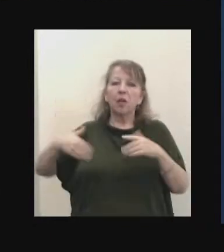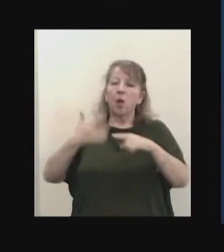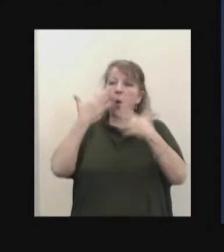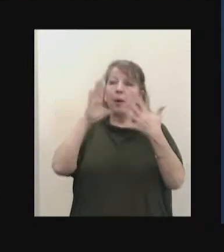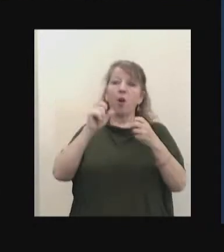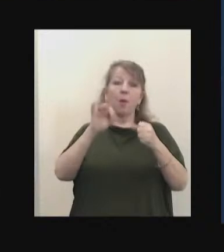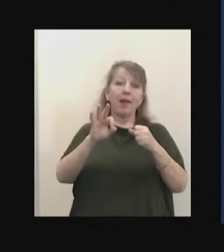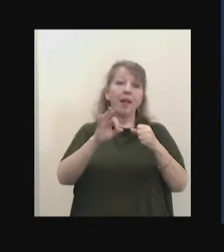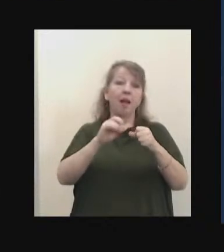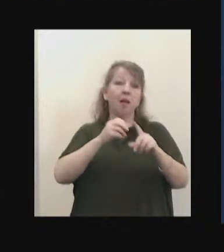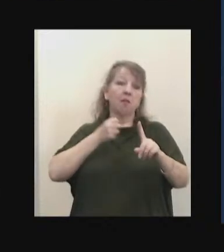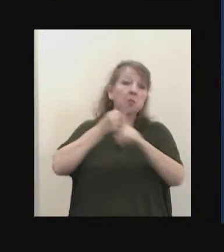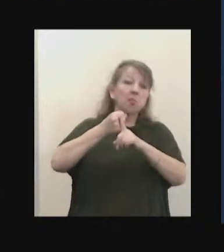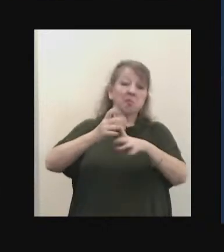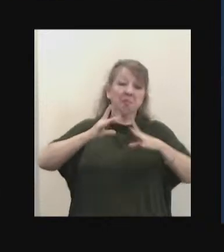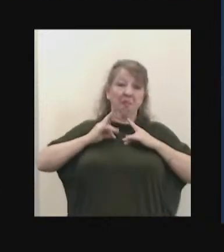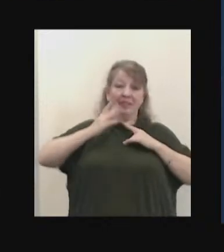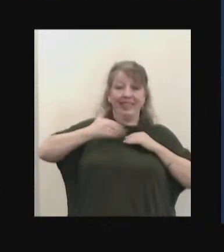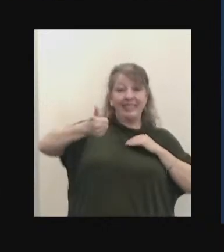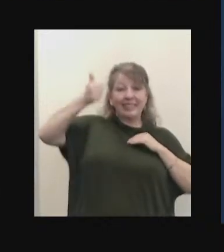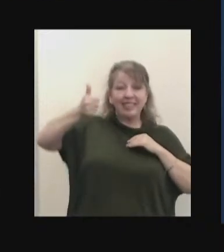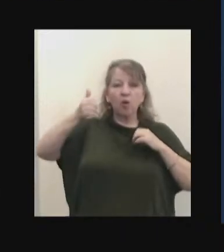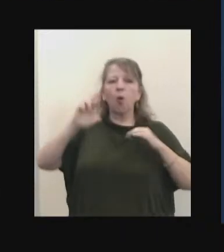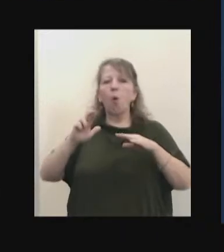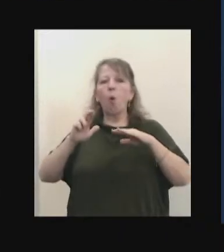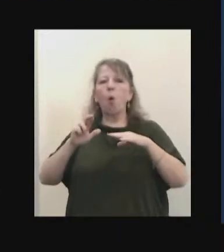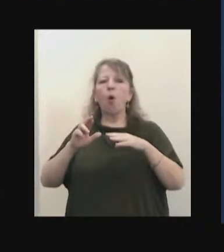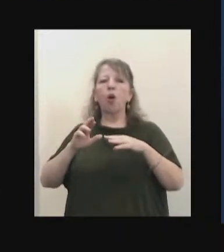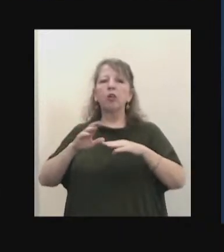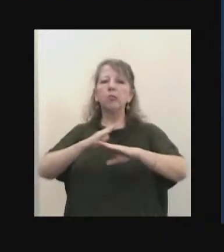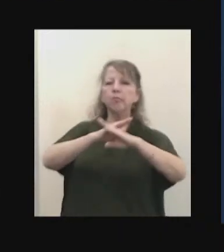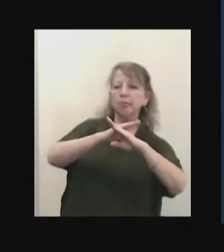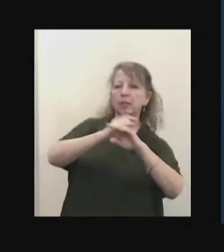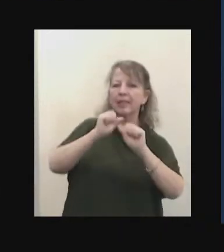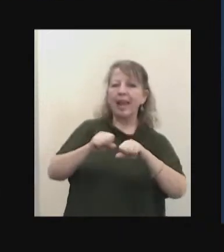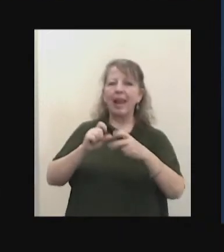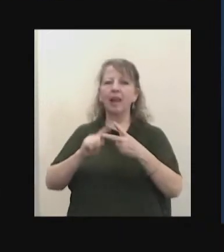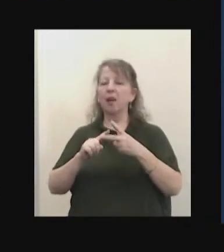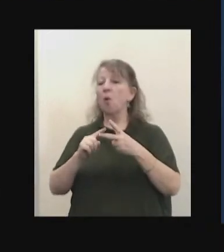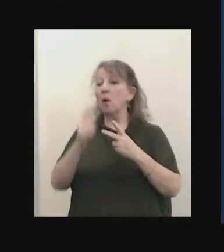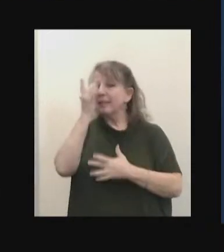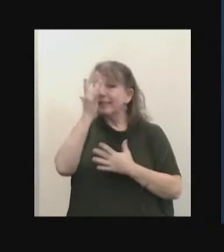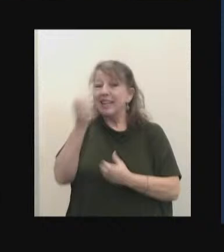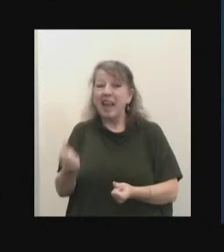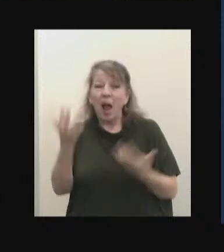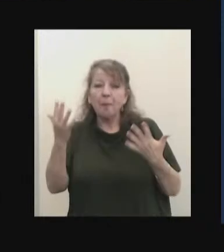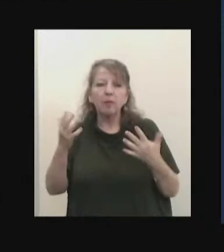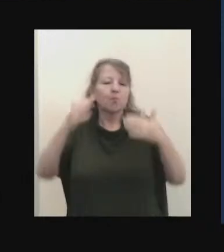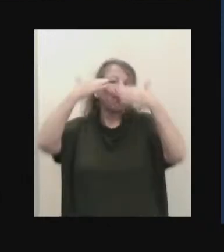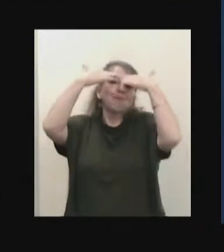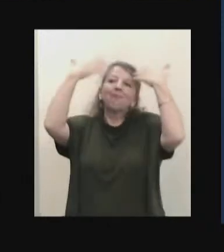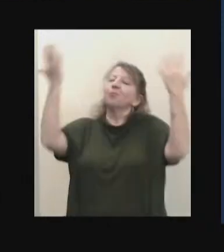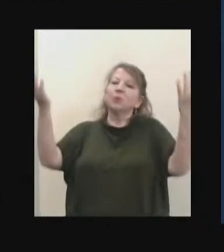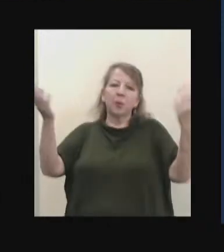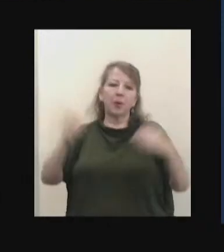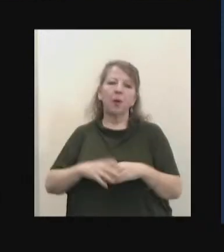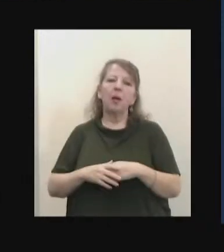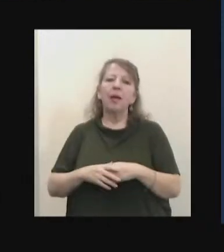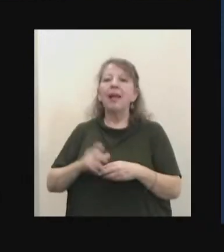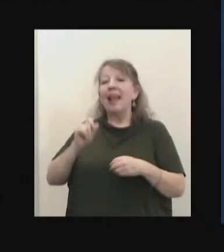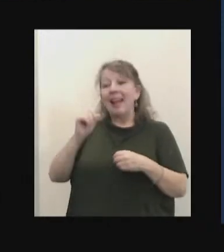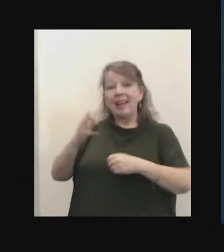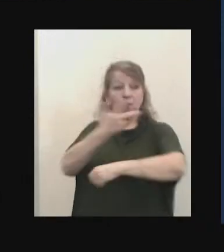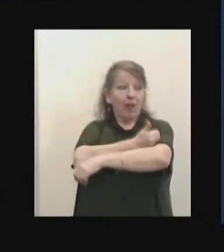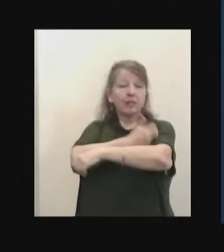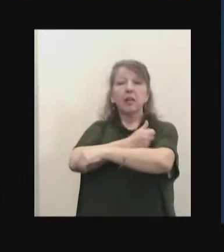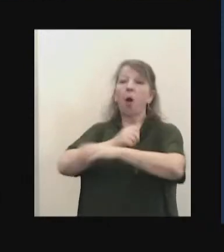less transmissible. We don't know about the severity of illness it causes, and we don't know about how protective the vaccines will be